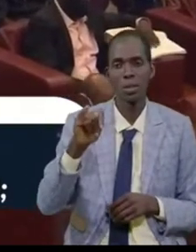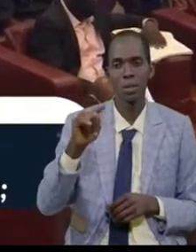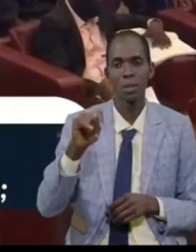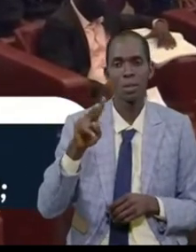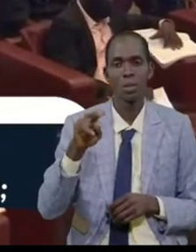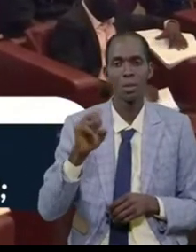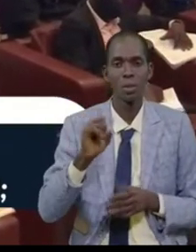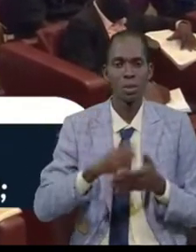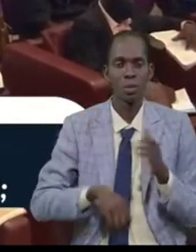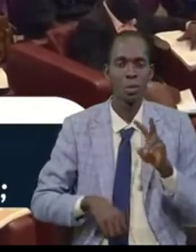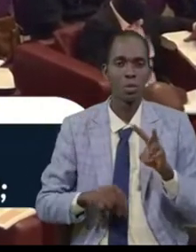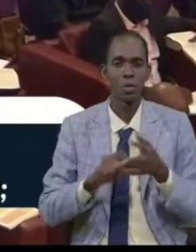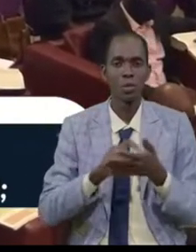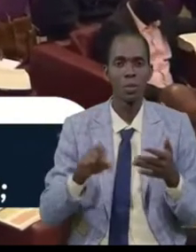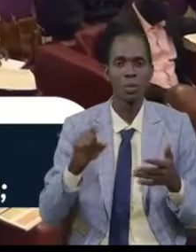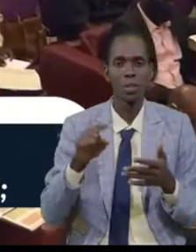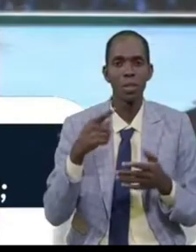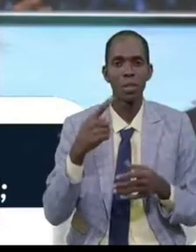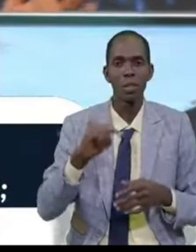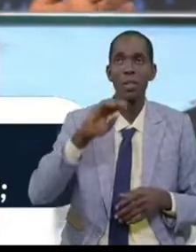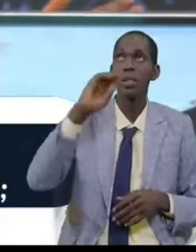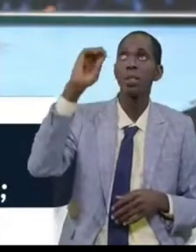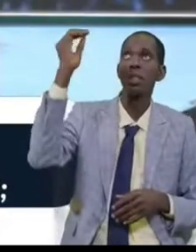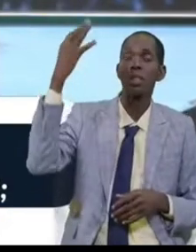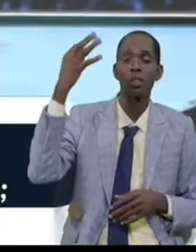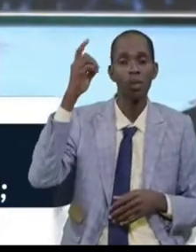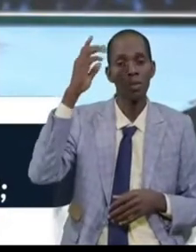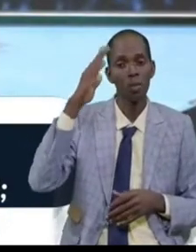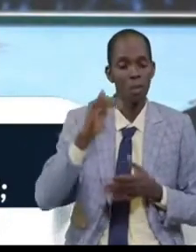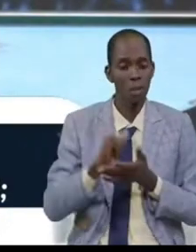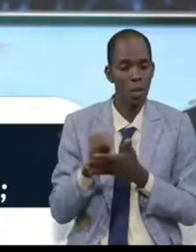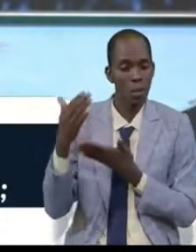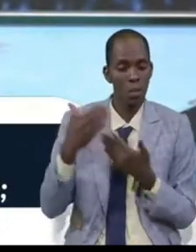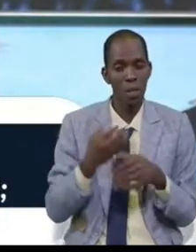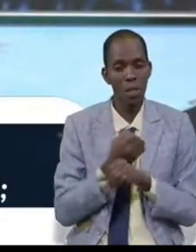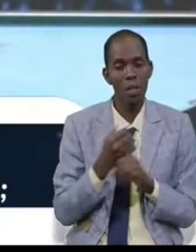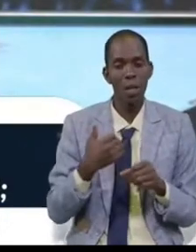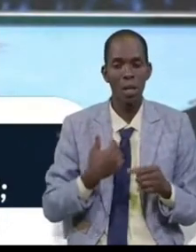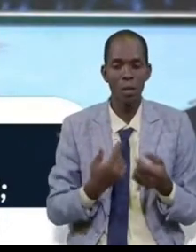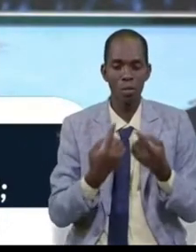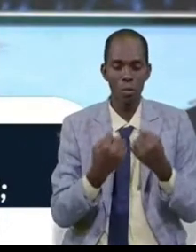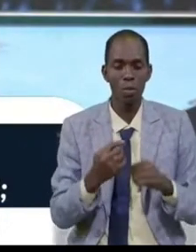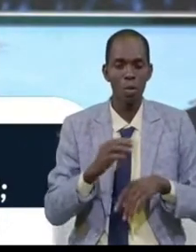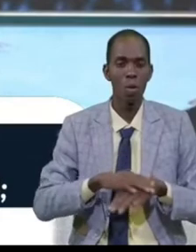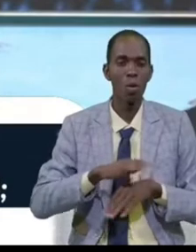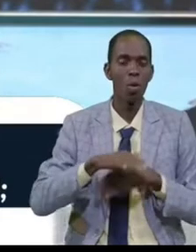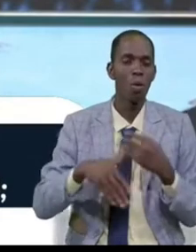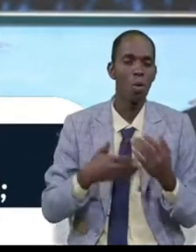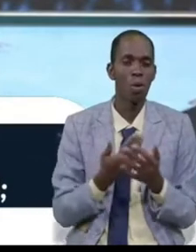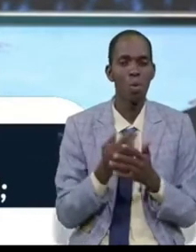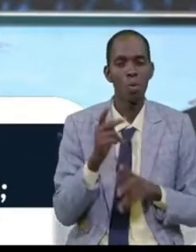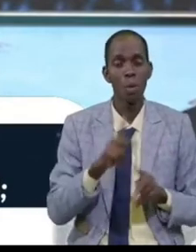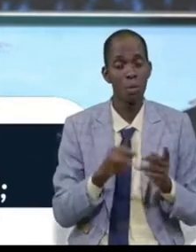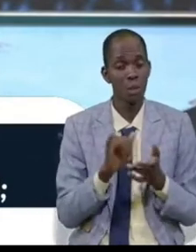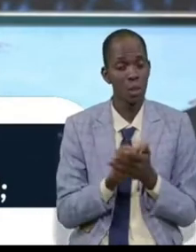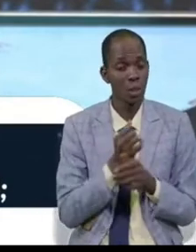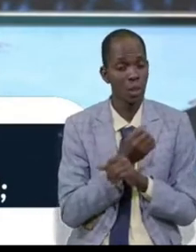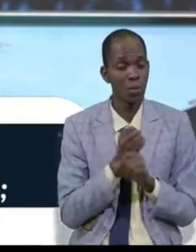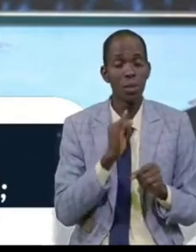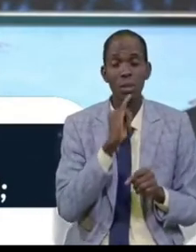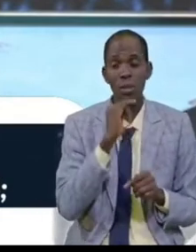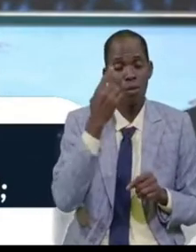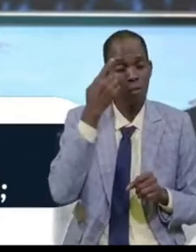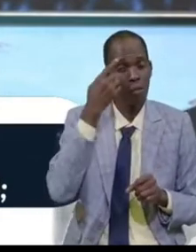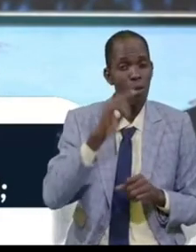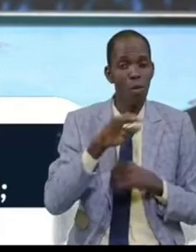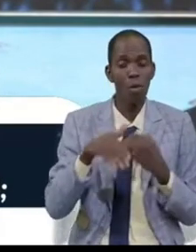11. The grace of God that bringeth salvation has appeared unto all men. That salvation is for all. And